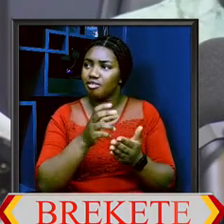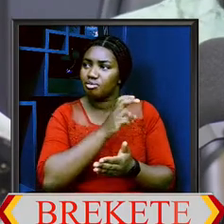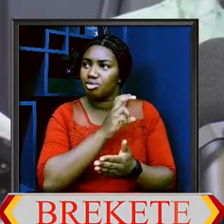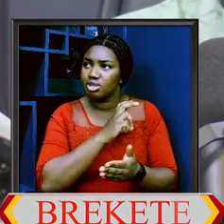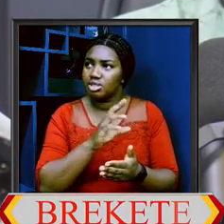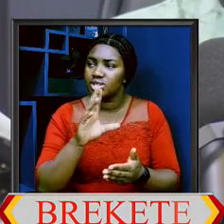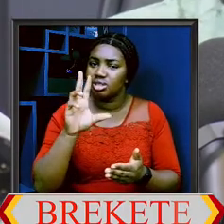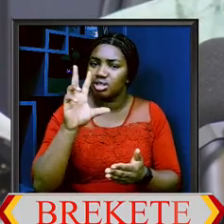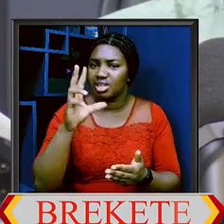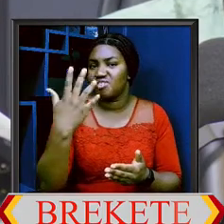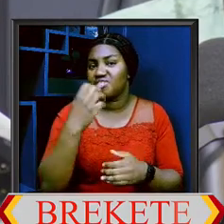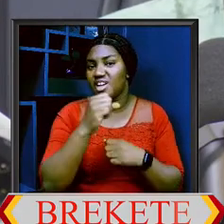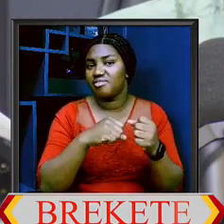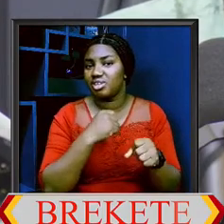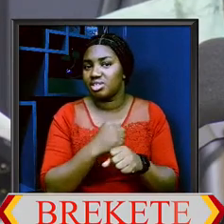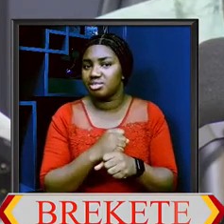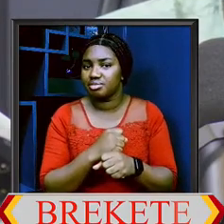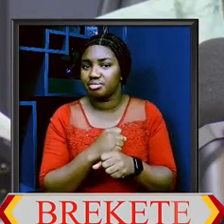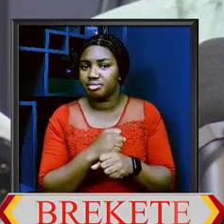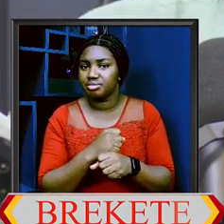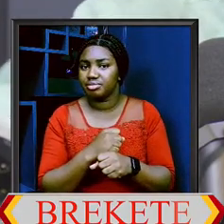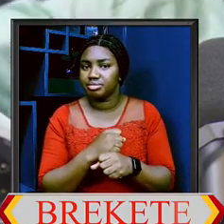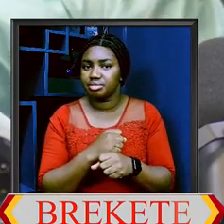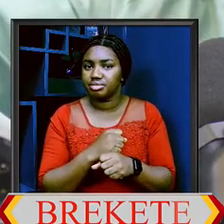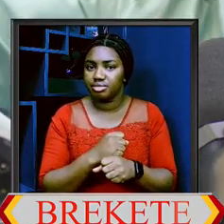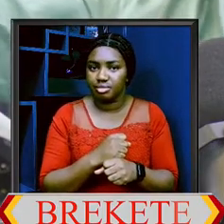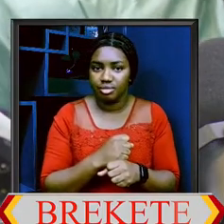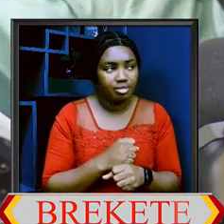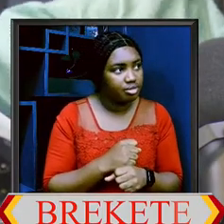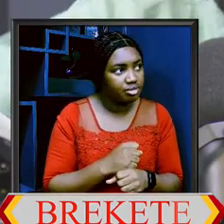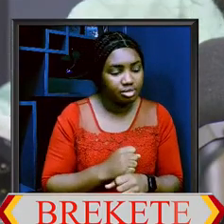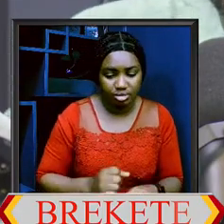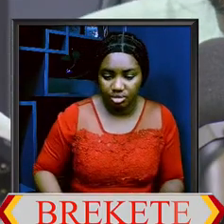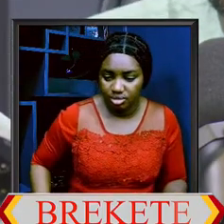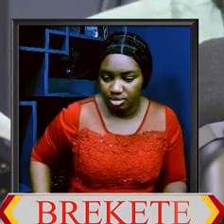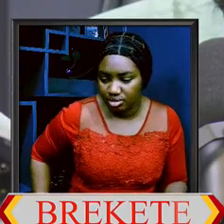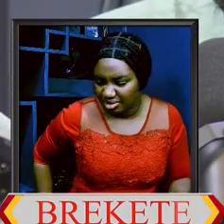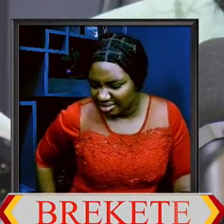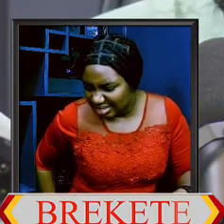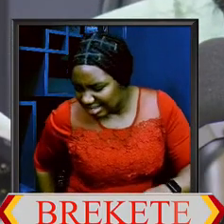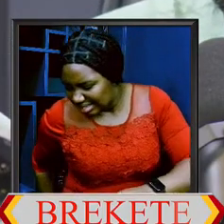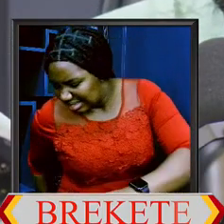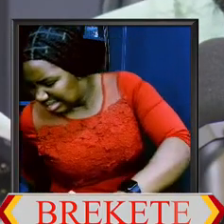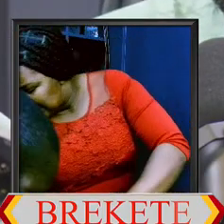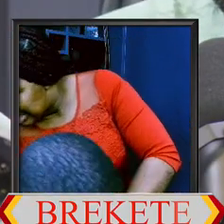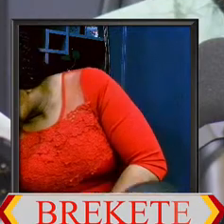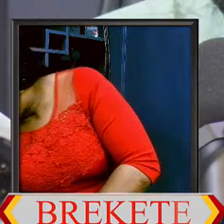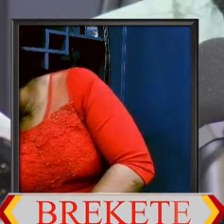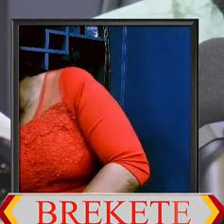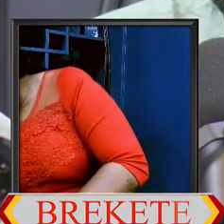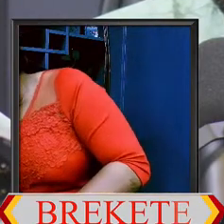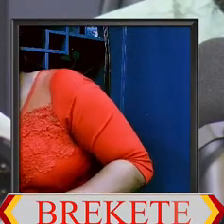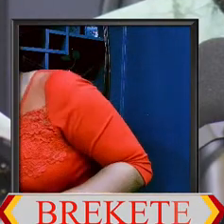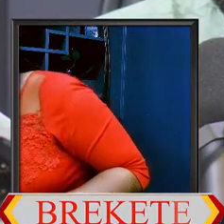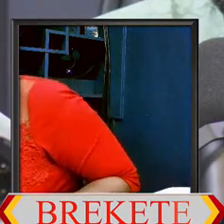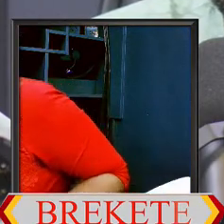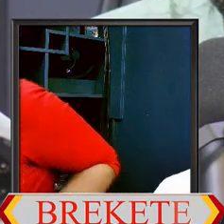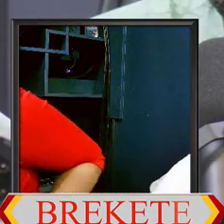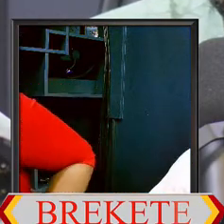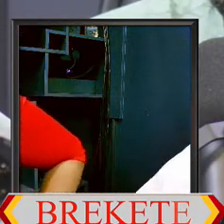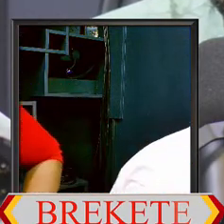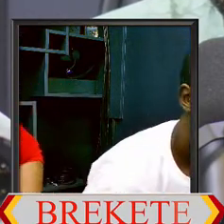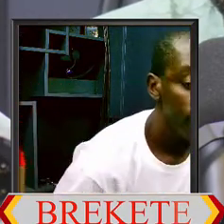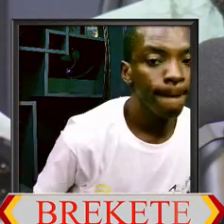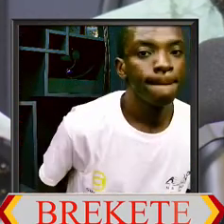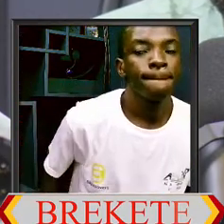35 years sir you are are you still living in their house no sir they have injected